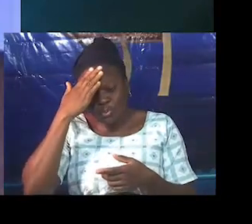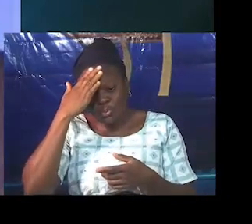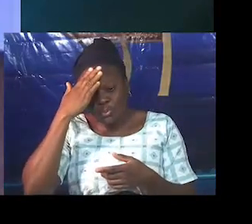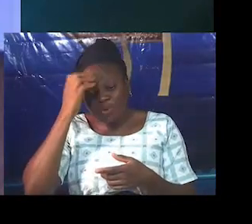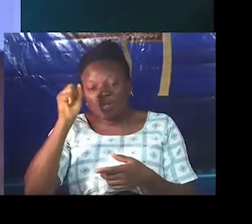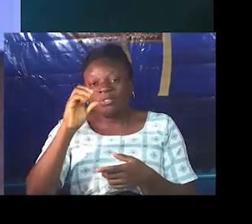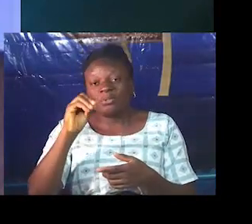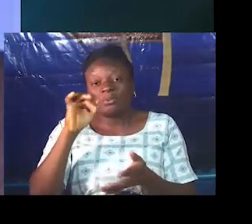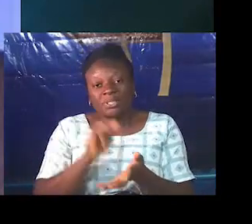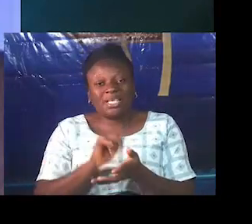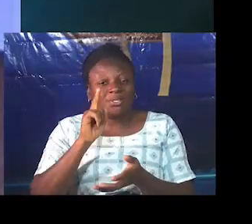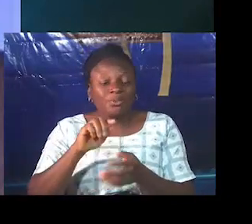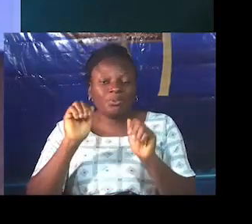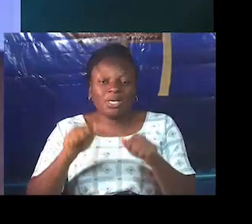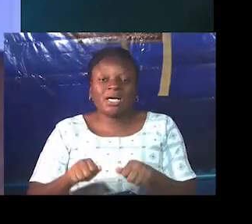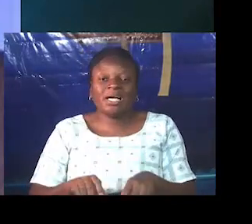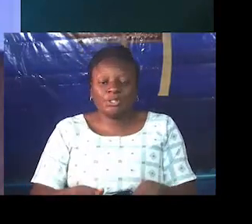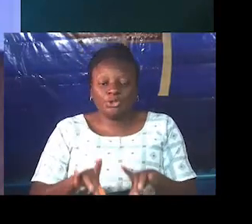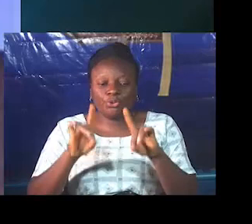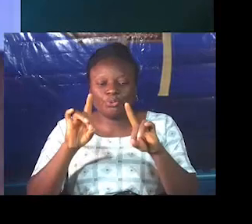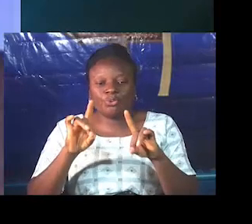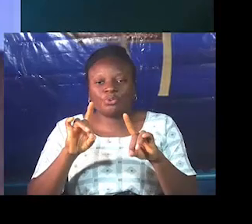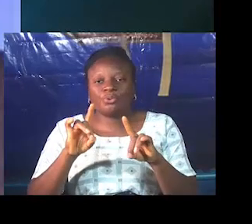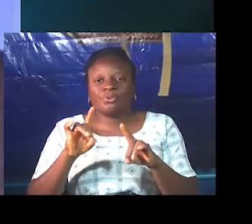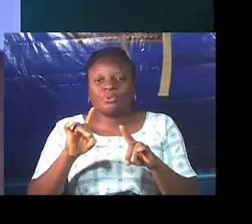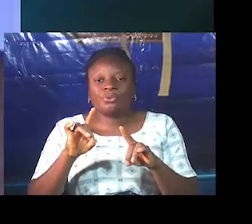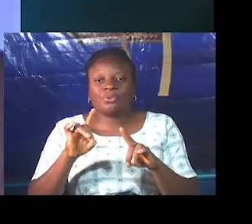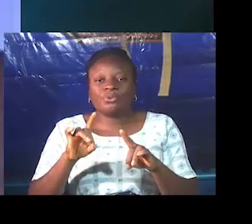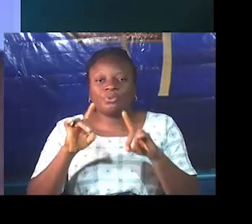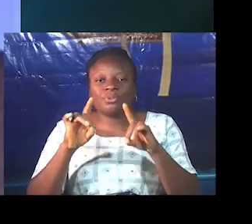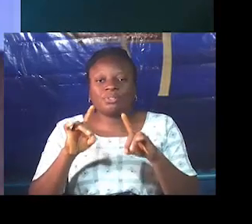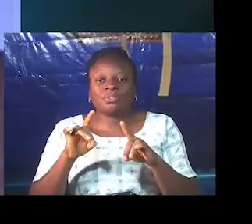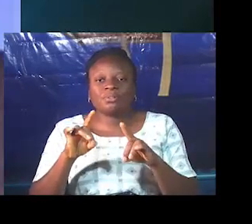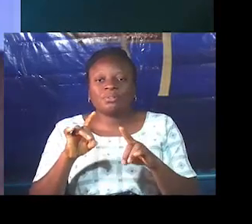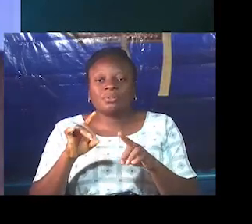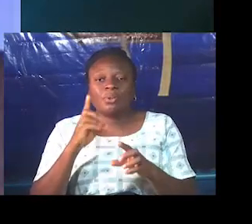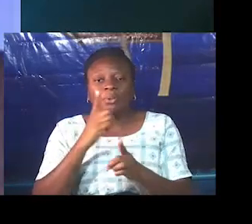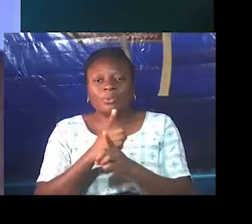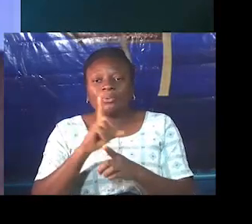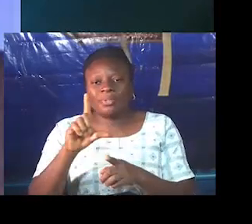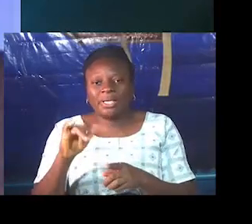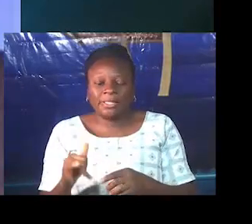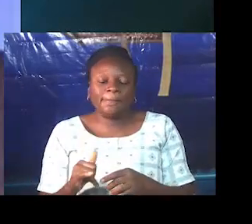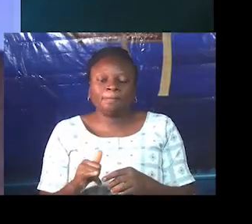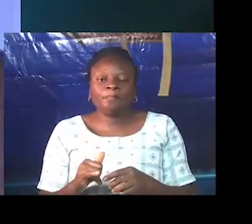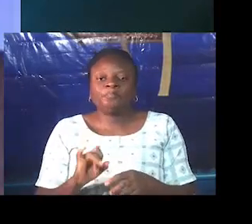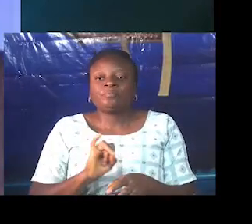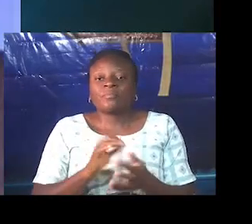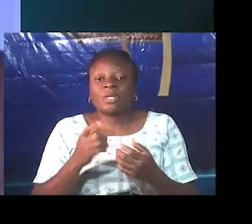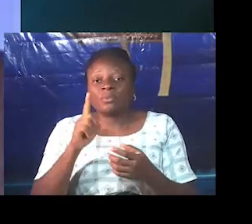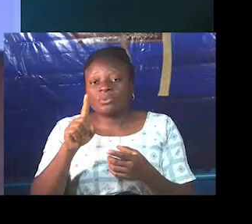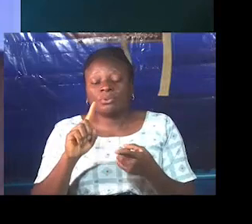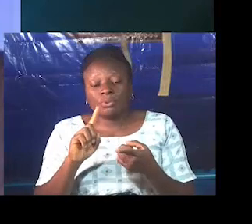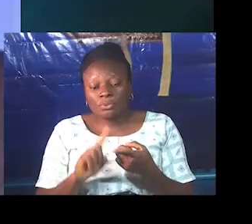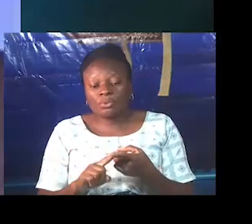persons that you don't even need to pray about whether they are the will of God for you or not. Who are